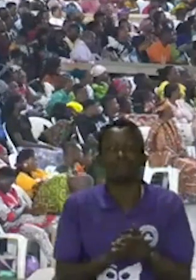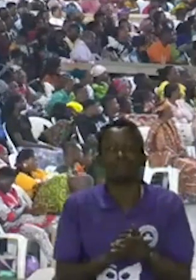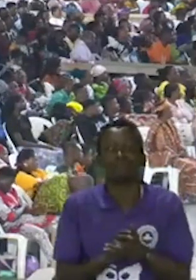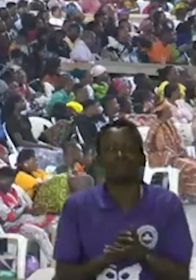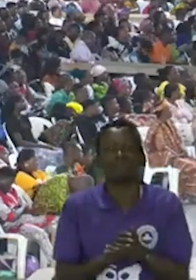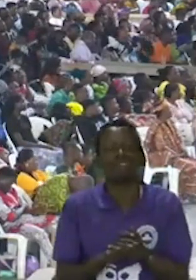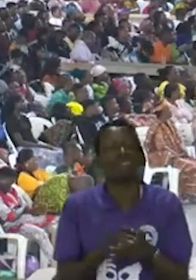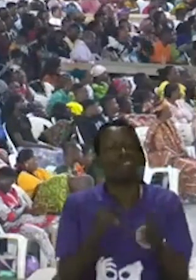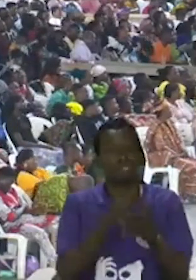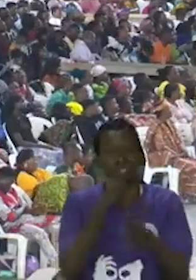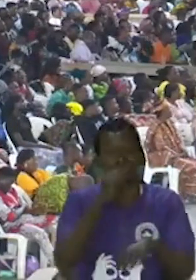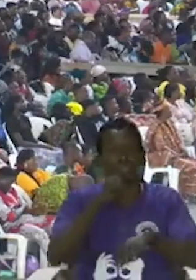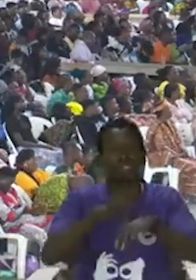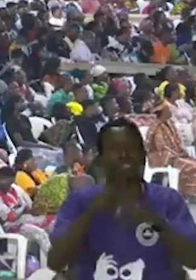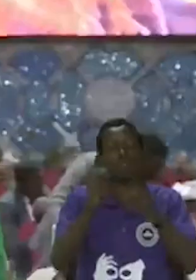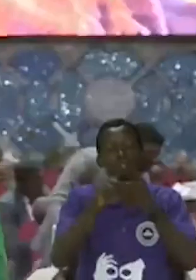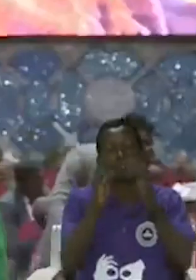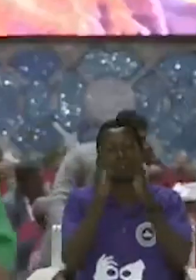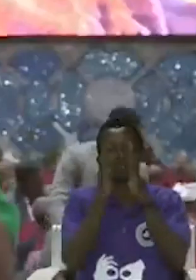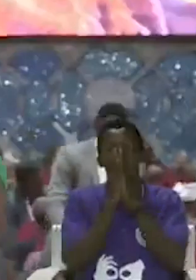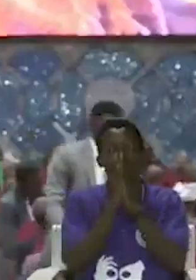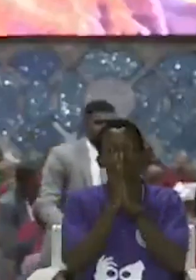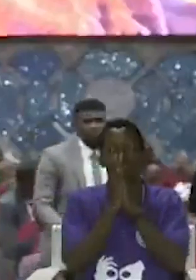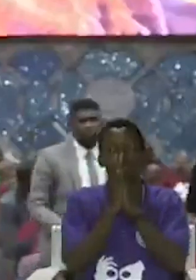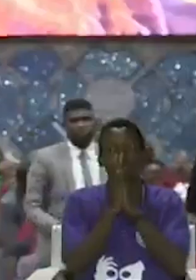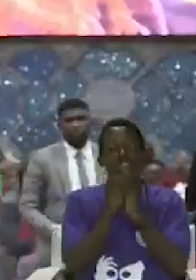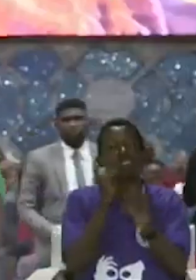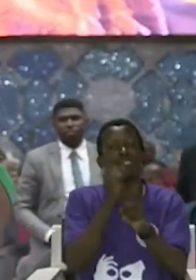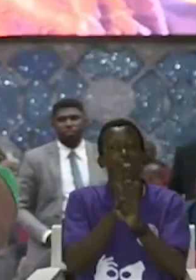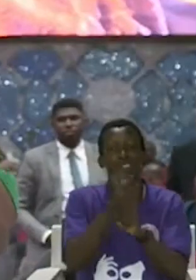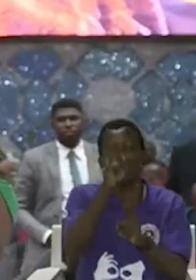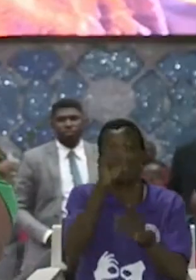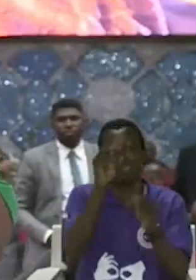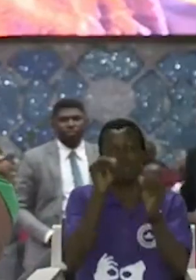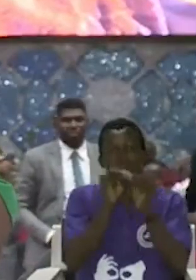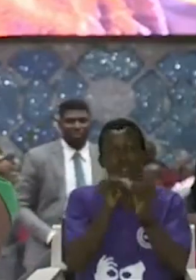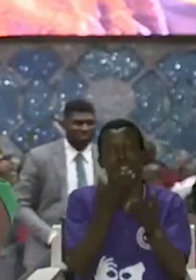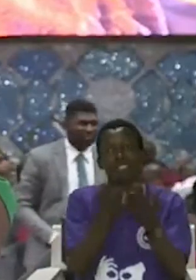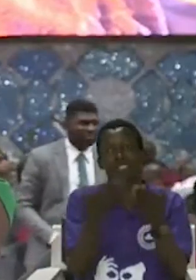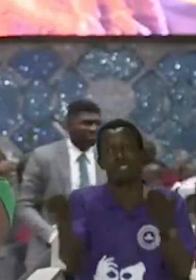So it is time to pray. Just one more thing